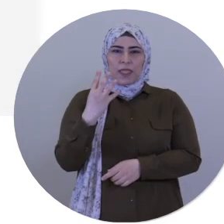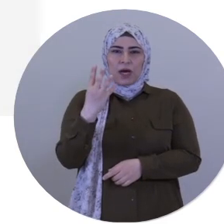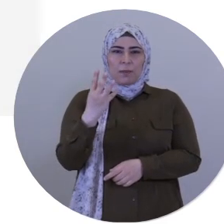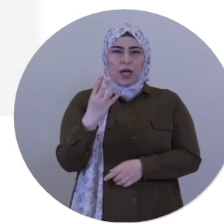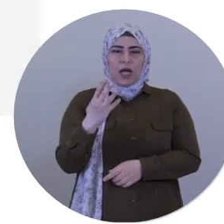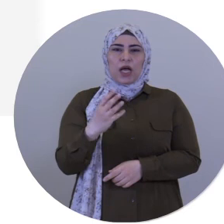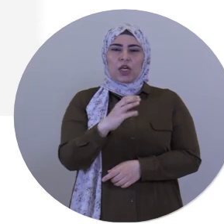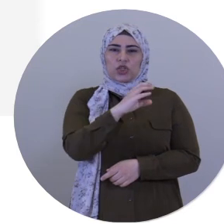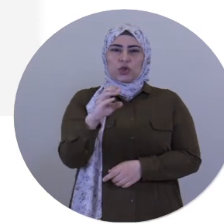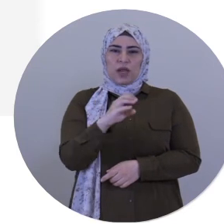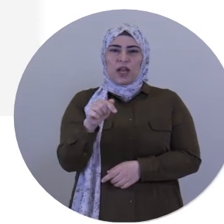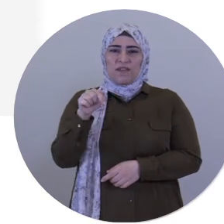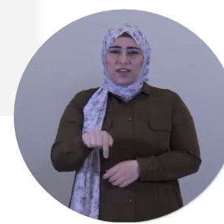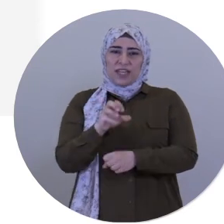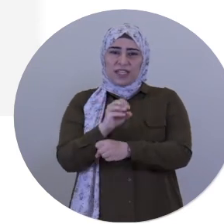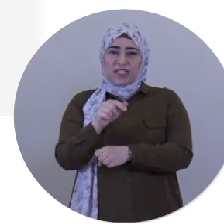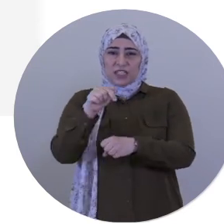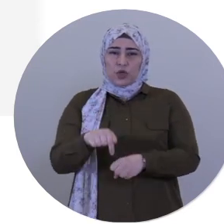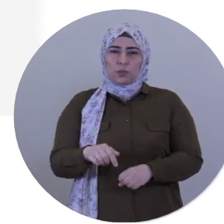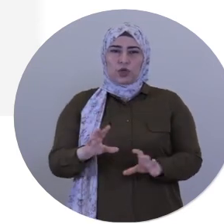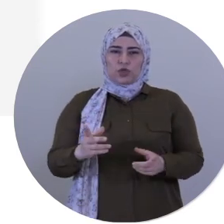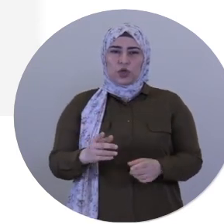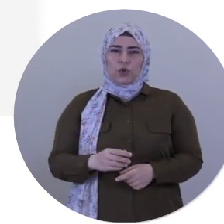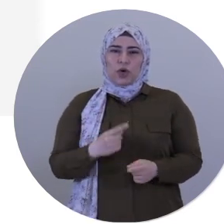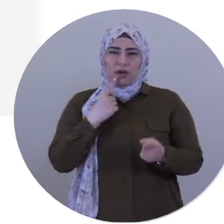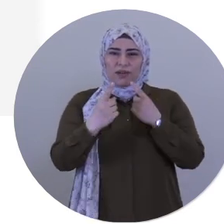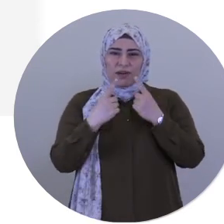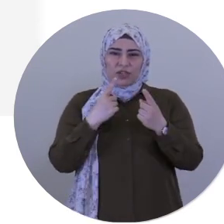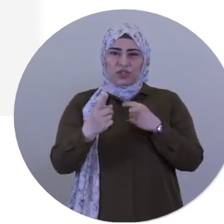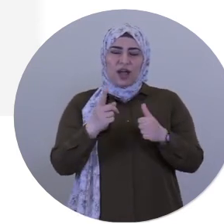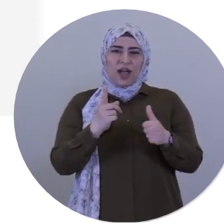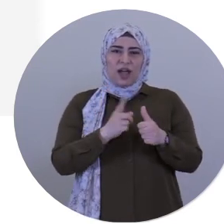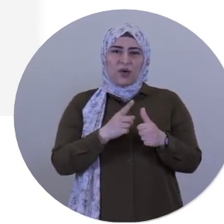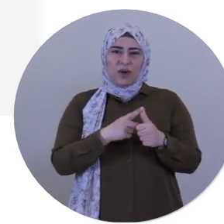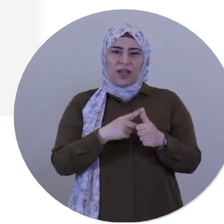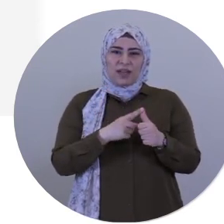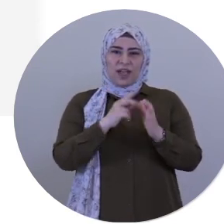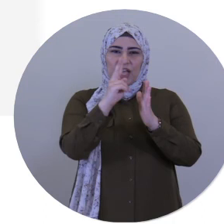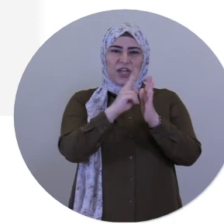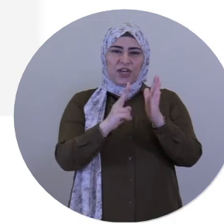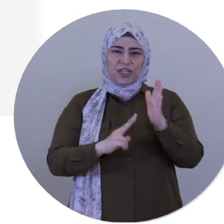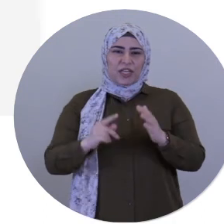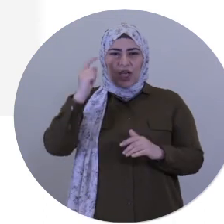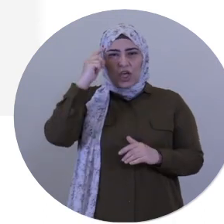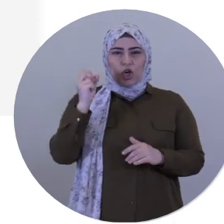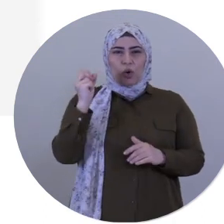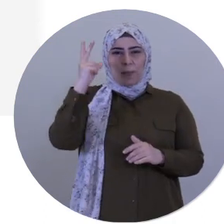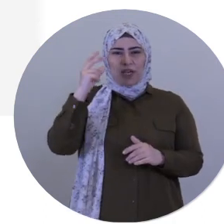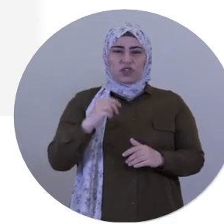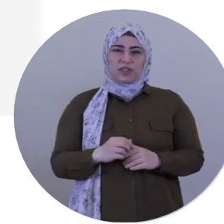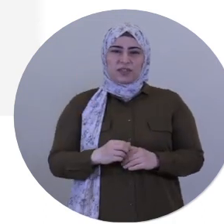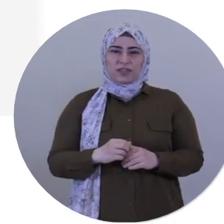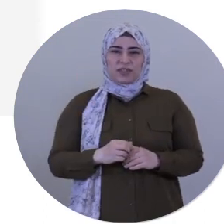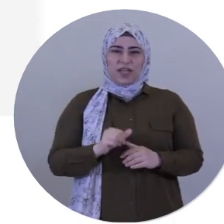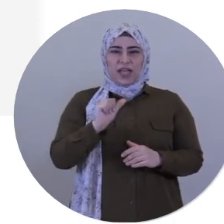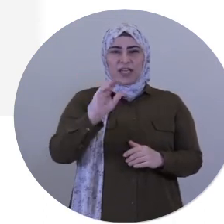In this episode, we discussed how to extract relevant information after reading a passage to answer